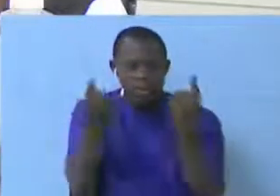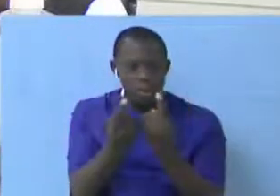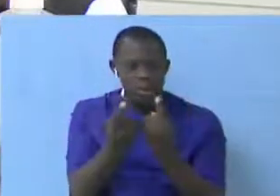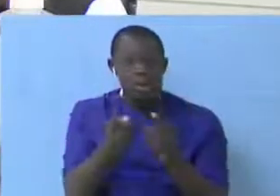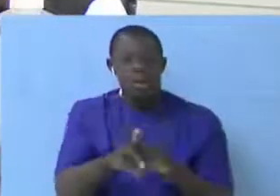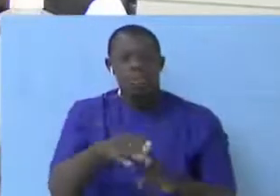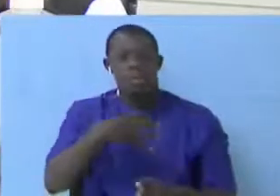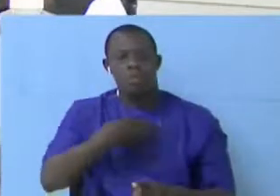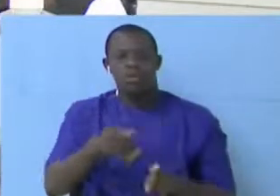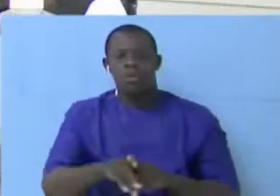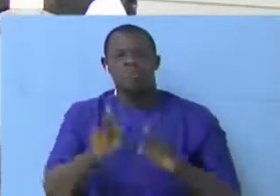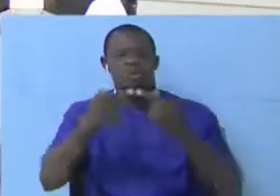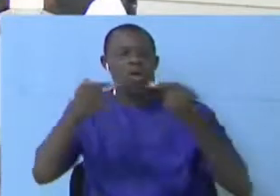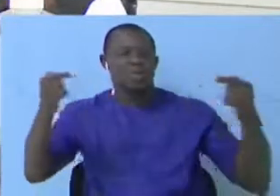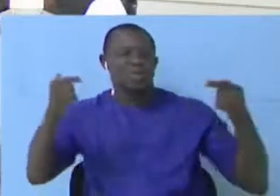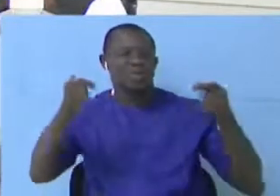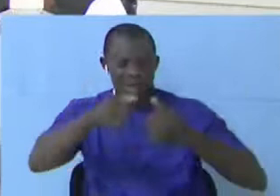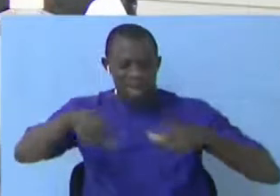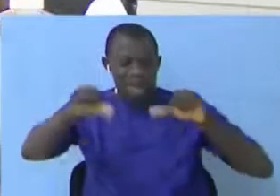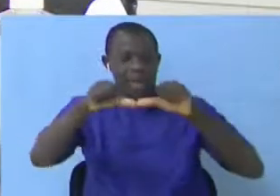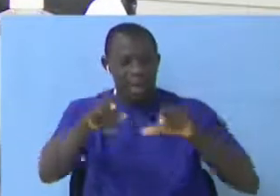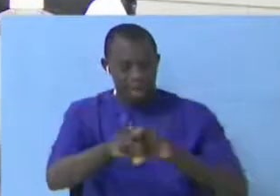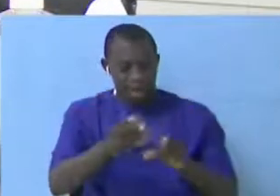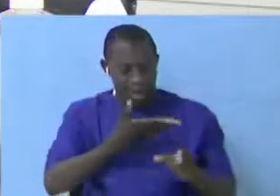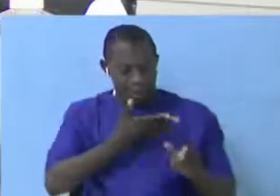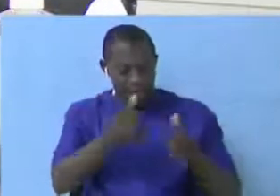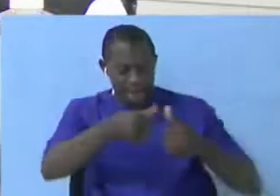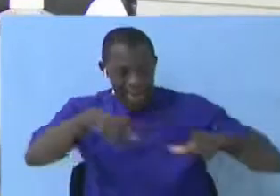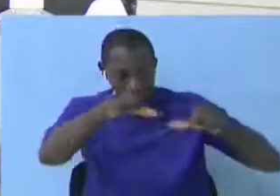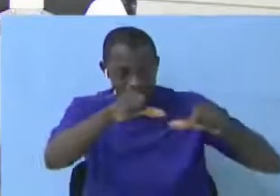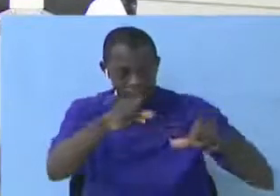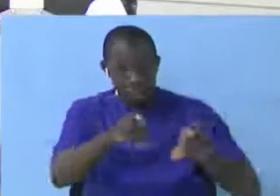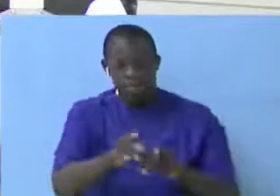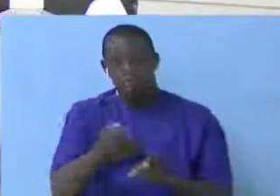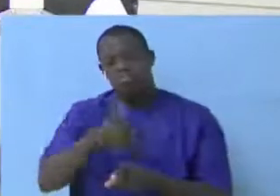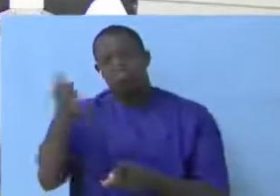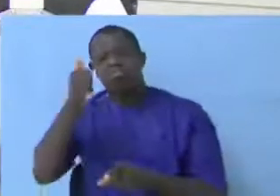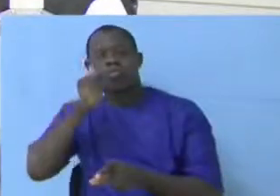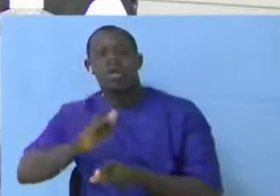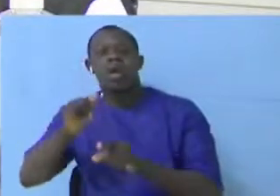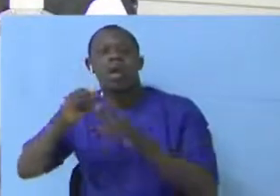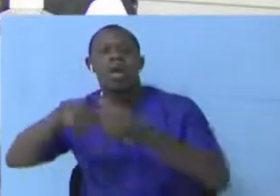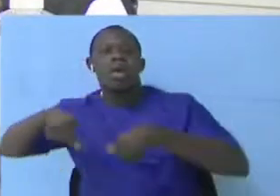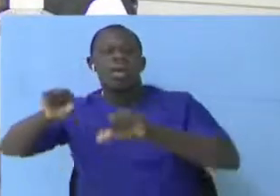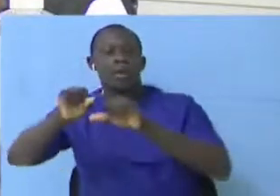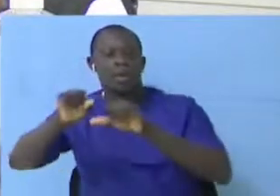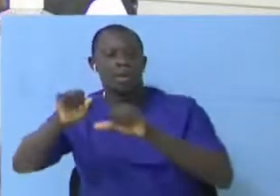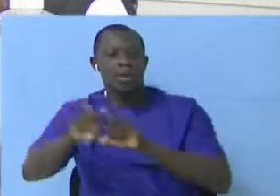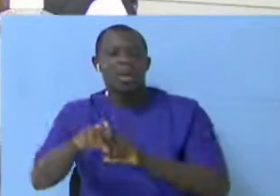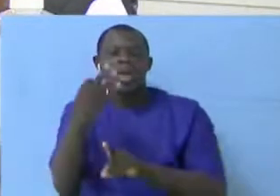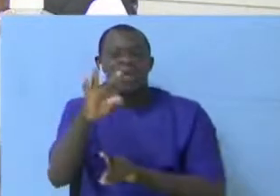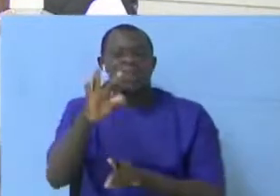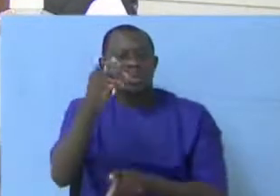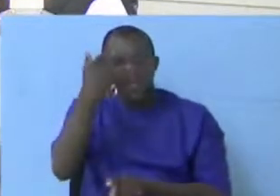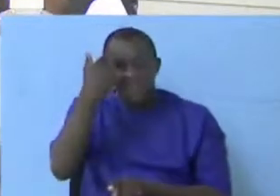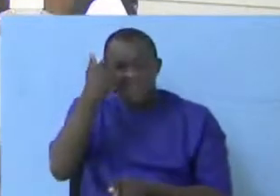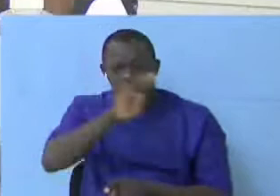want to go to the opposite side. Unless and until there is absolutely. On